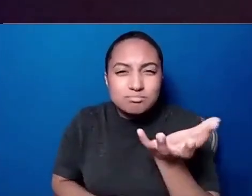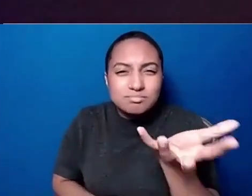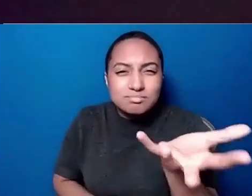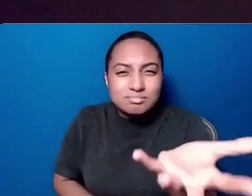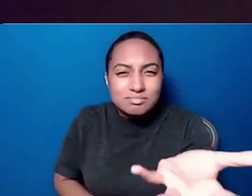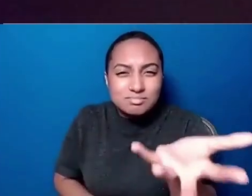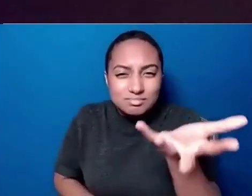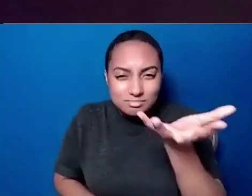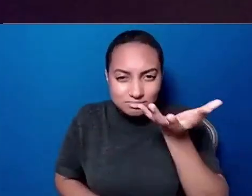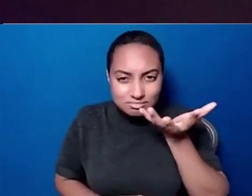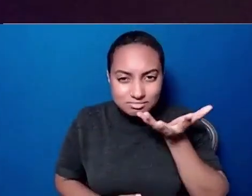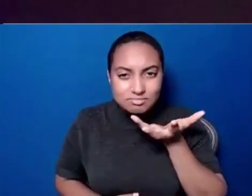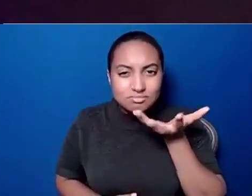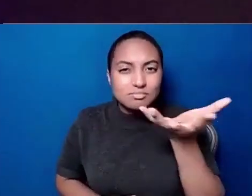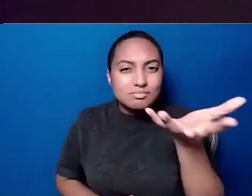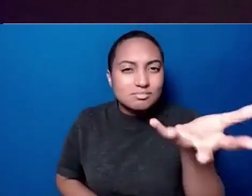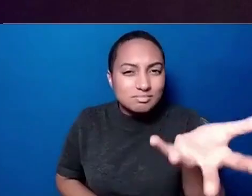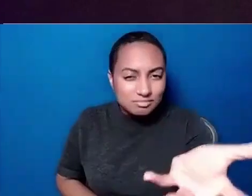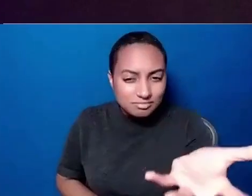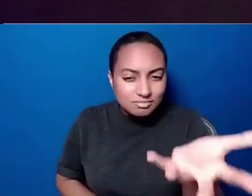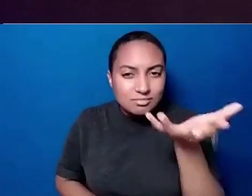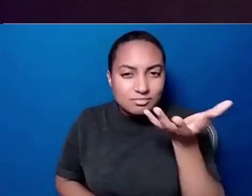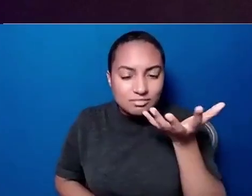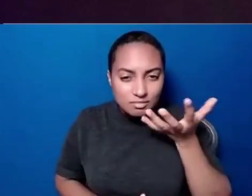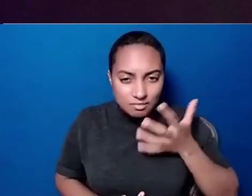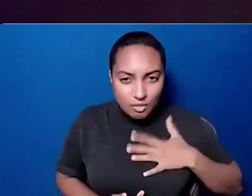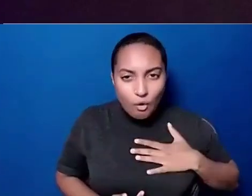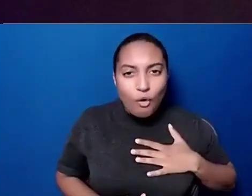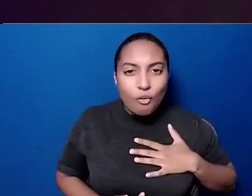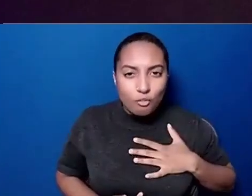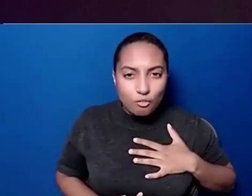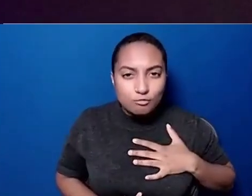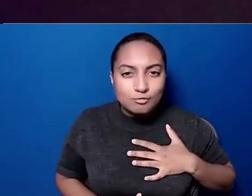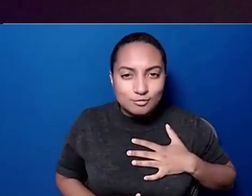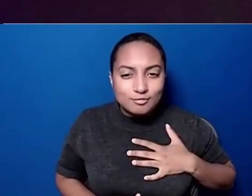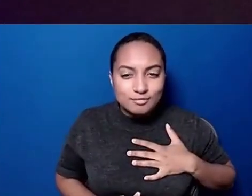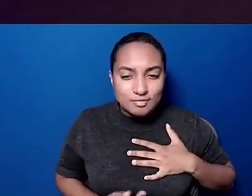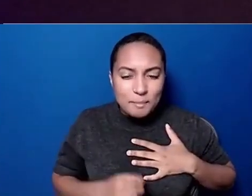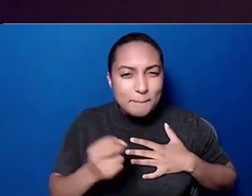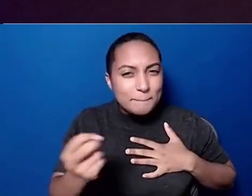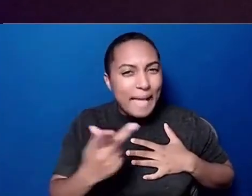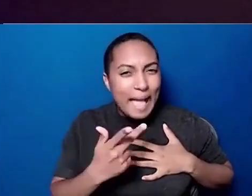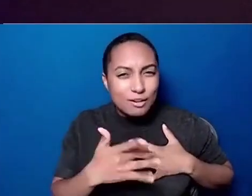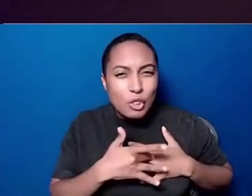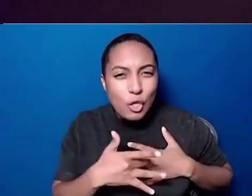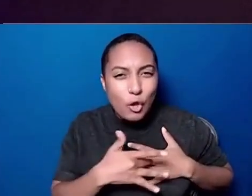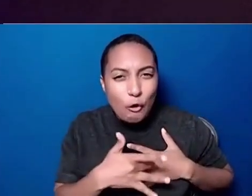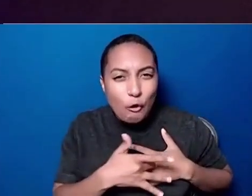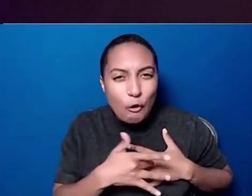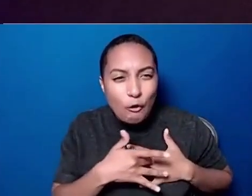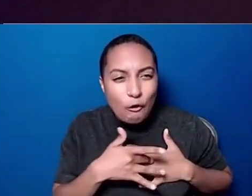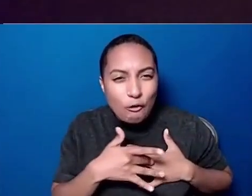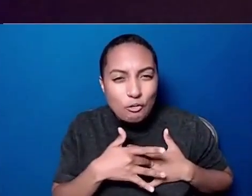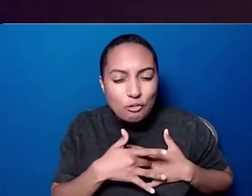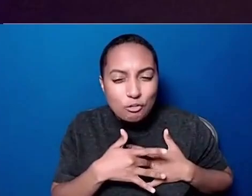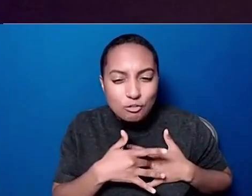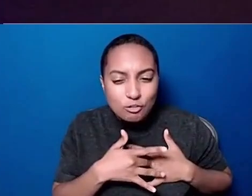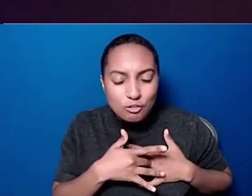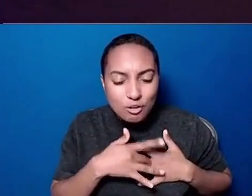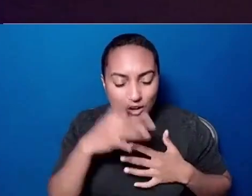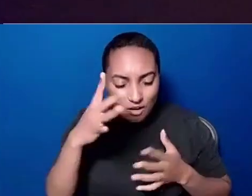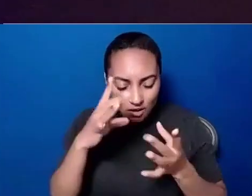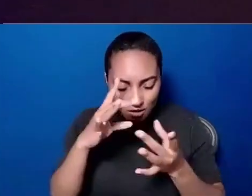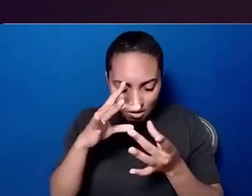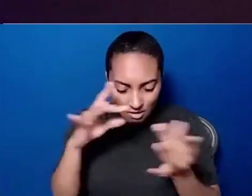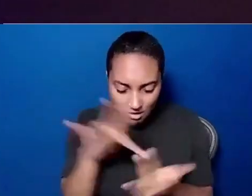it brings us back to the heart. It brings us back to ourselves. It helps us